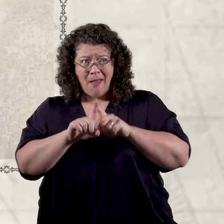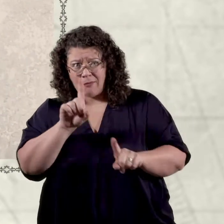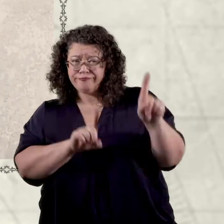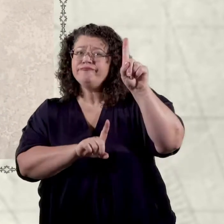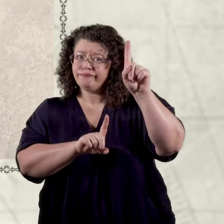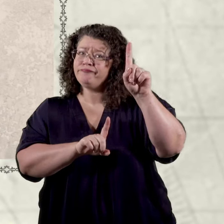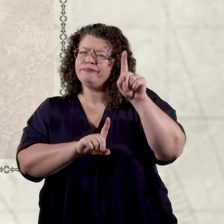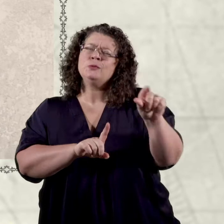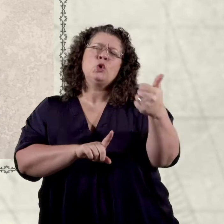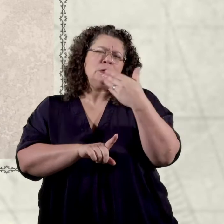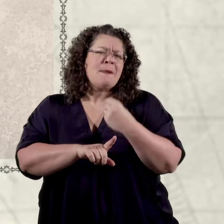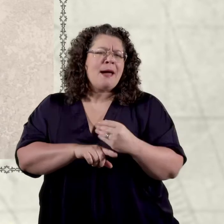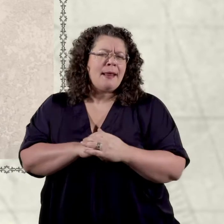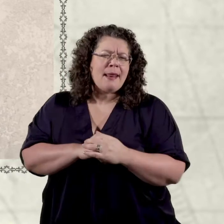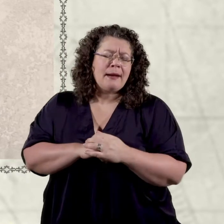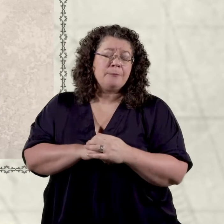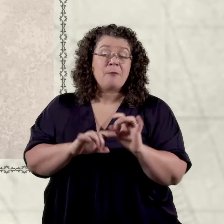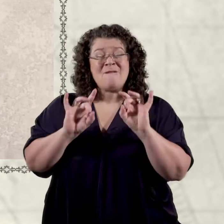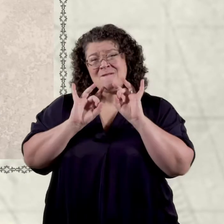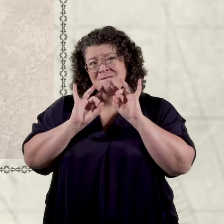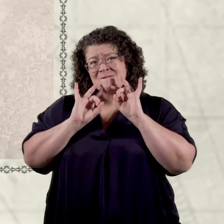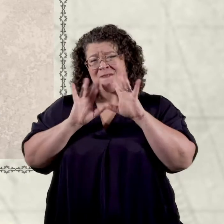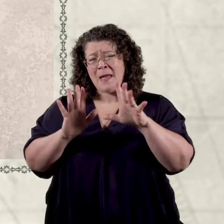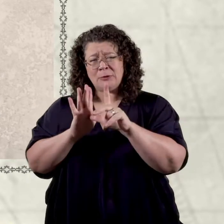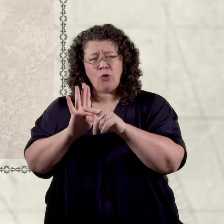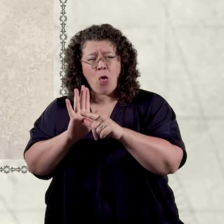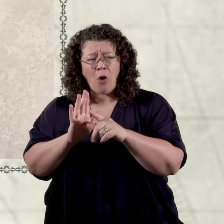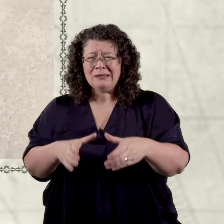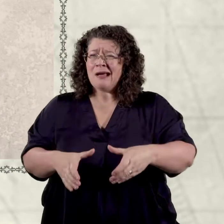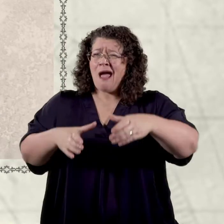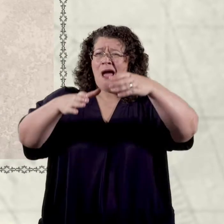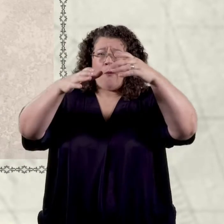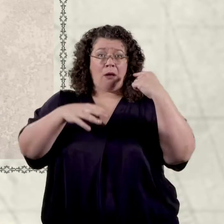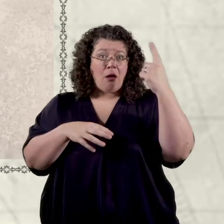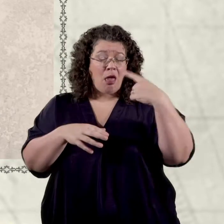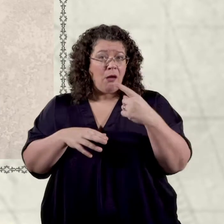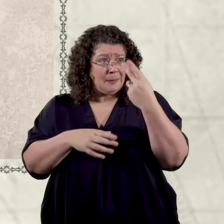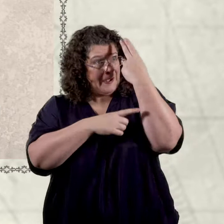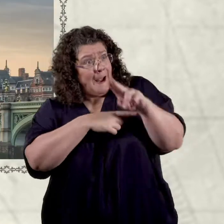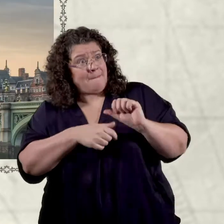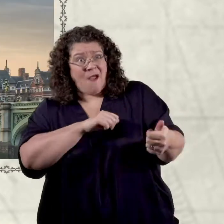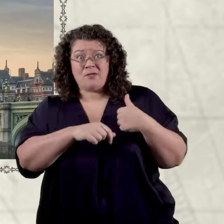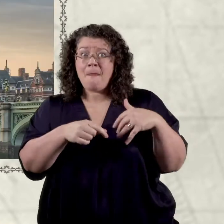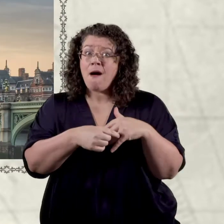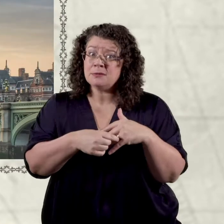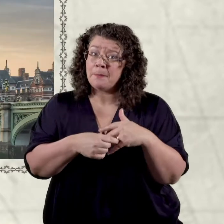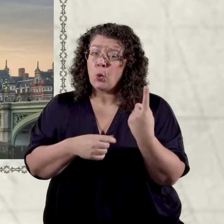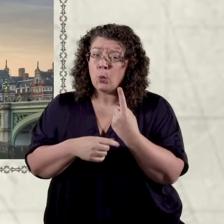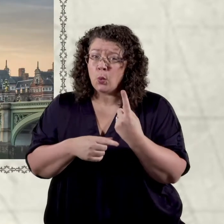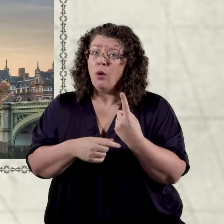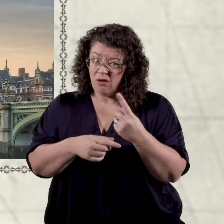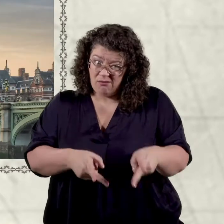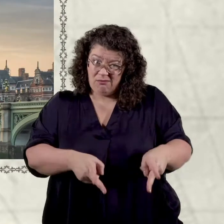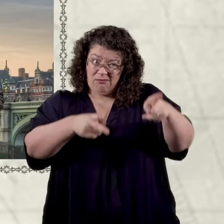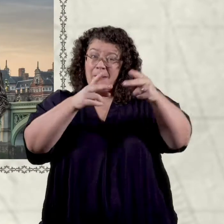man. A very famous clock and tower in London is named after him.